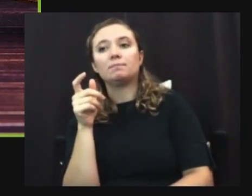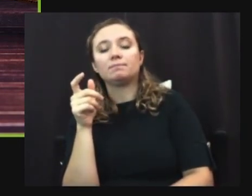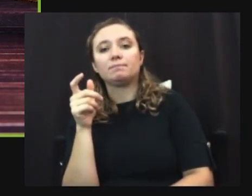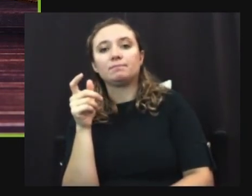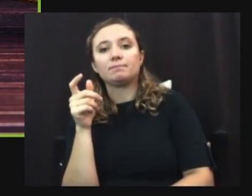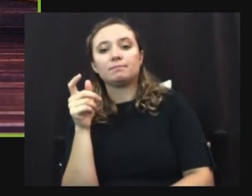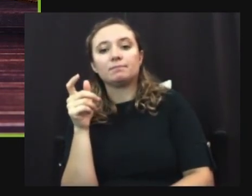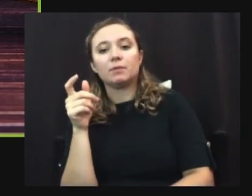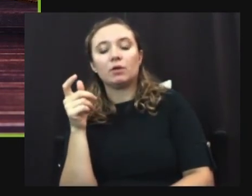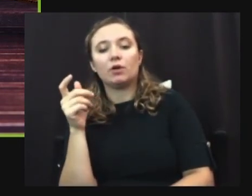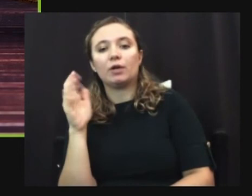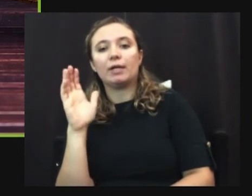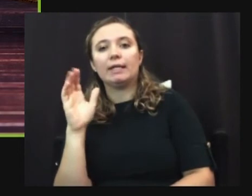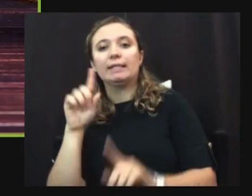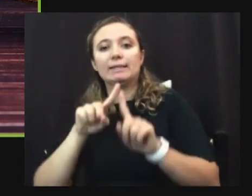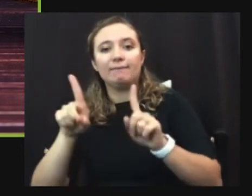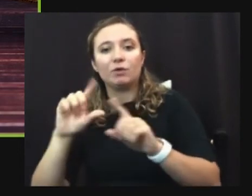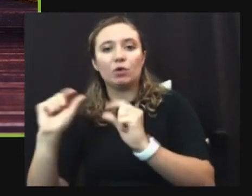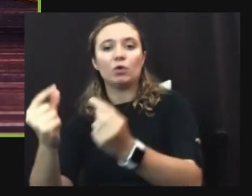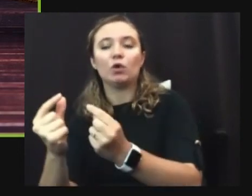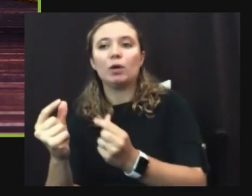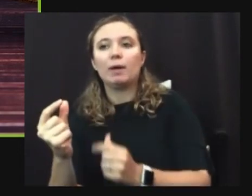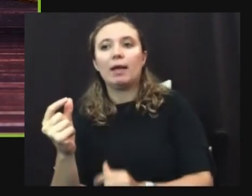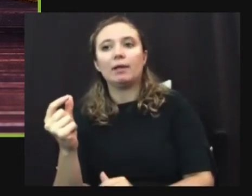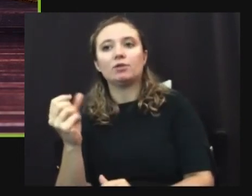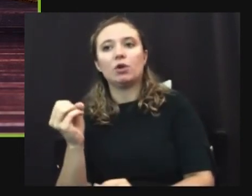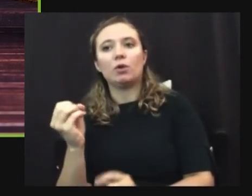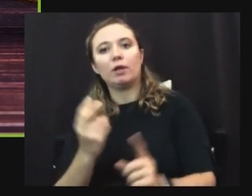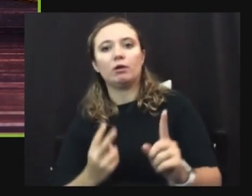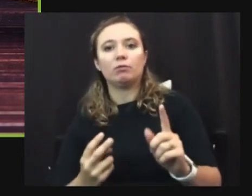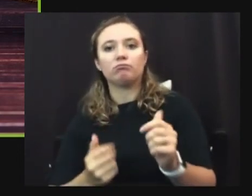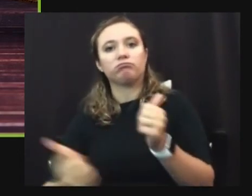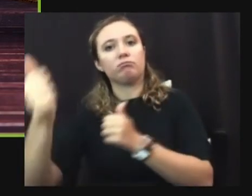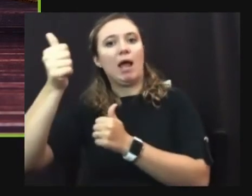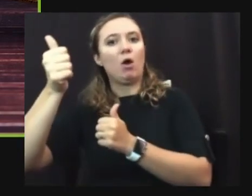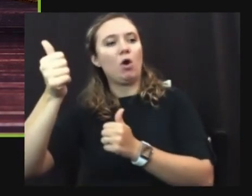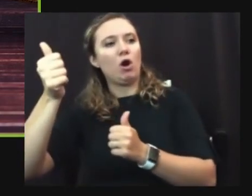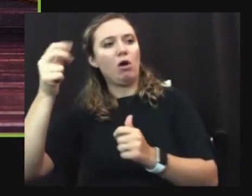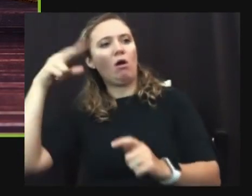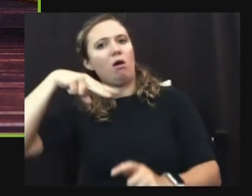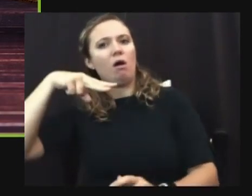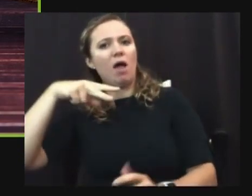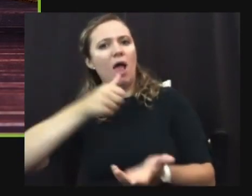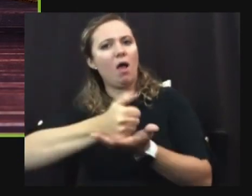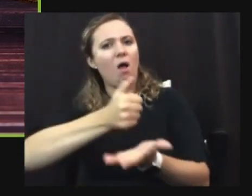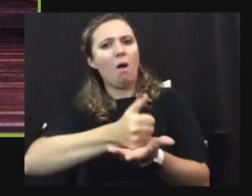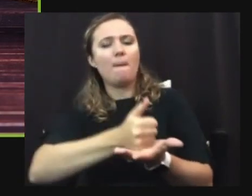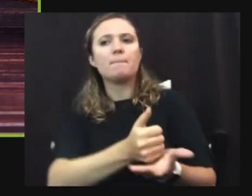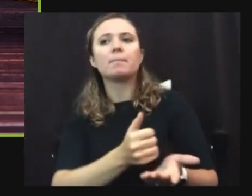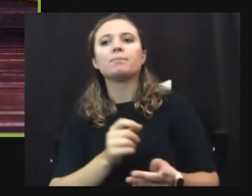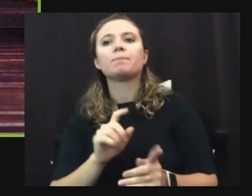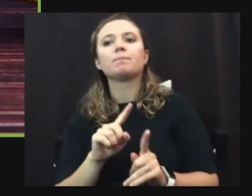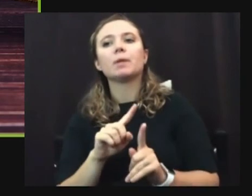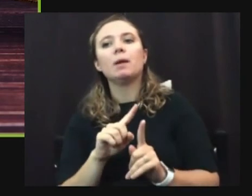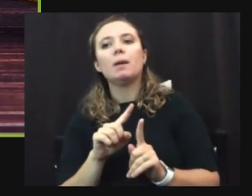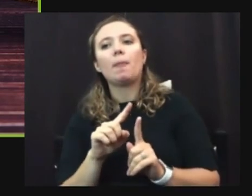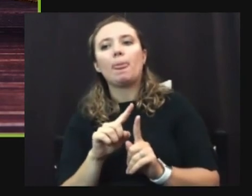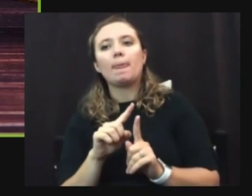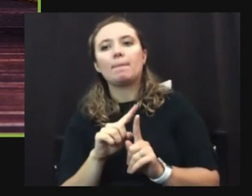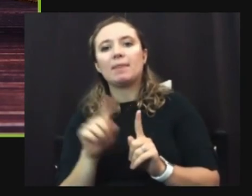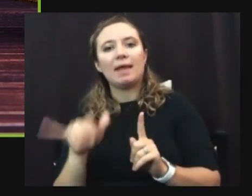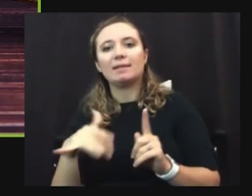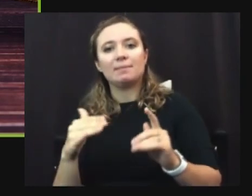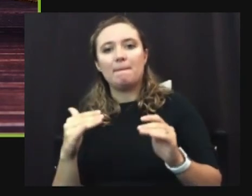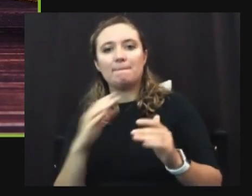Power imbalance of savior and dependent. When there is a power imbalance, the person who is demonstrating innate forms of empathy can't possibly